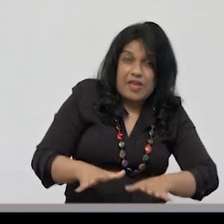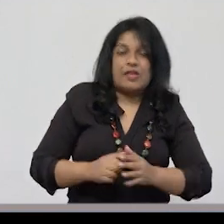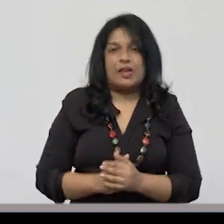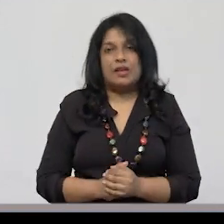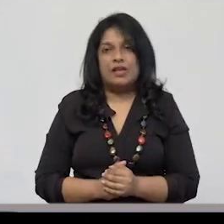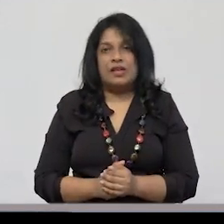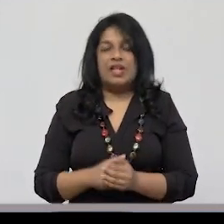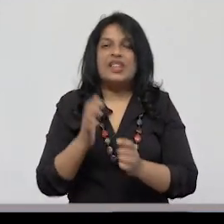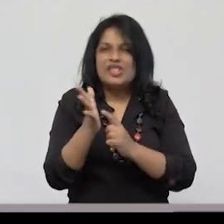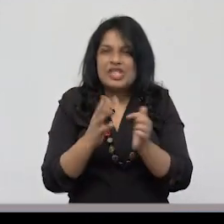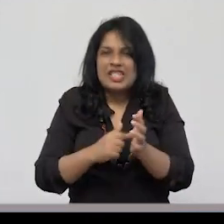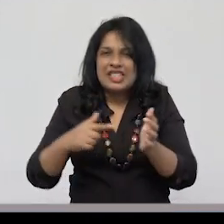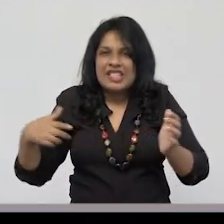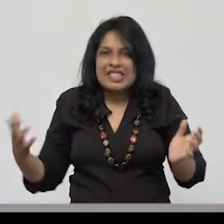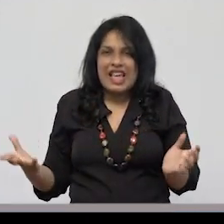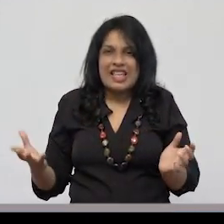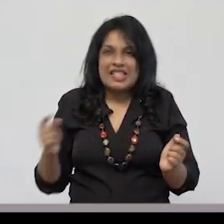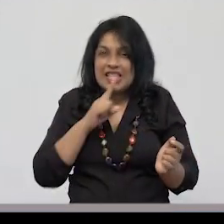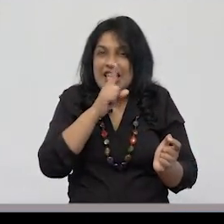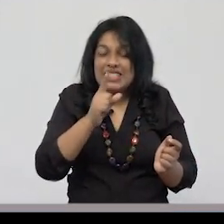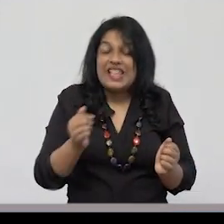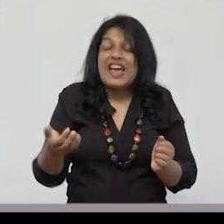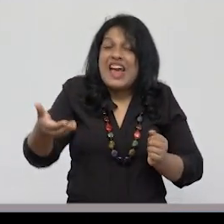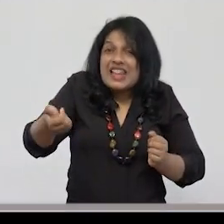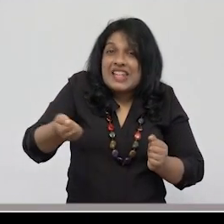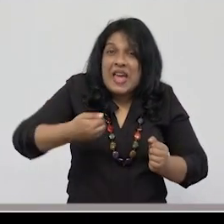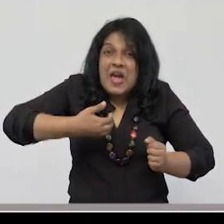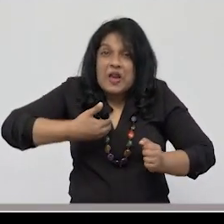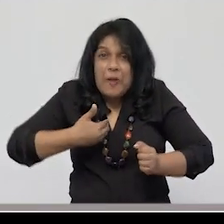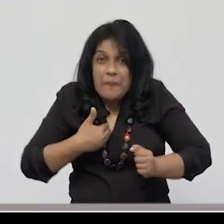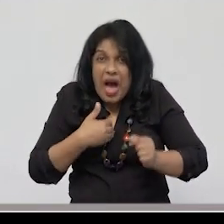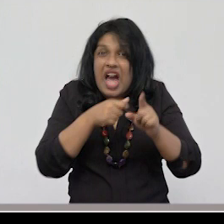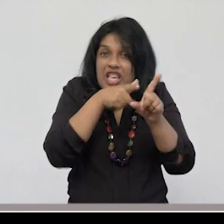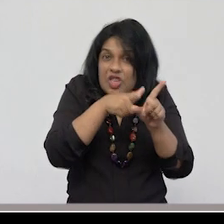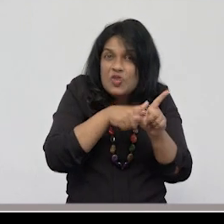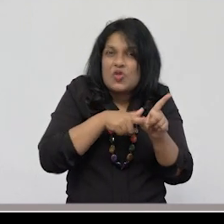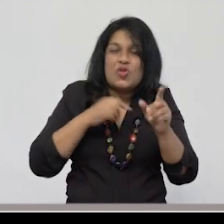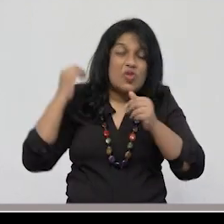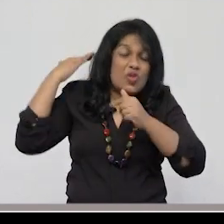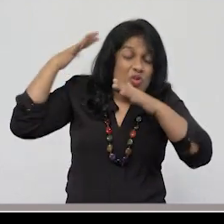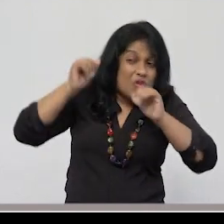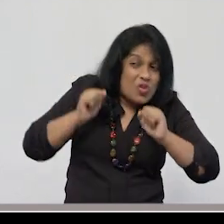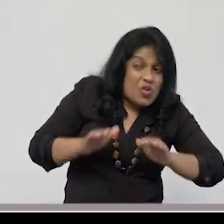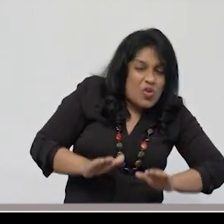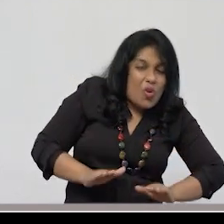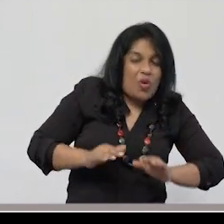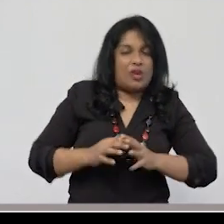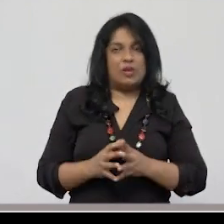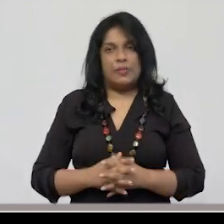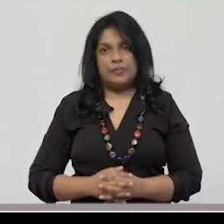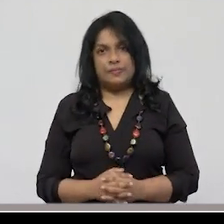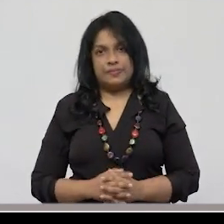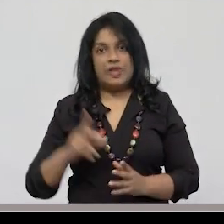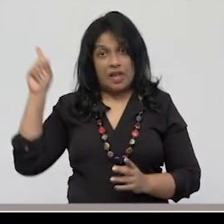the Y-O-K-E. This yoke, right, is, let's look at this picture. This yoke, this is a